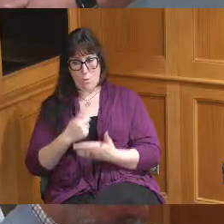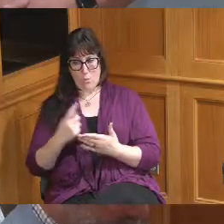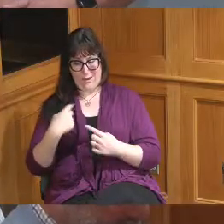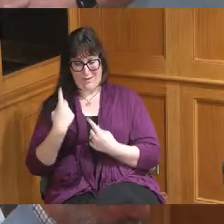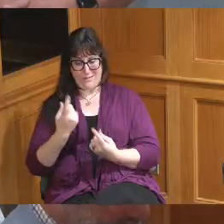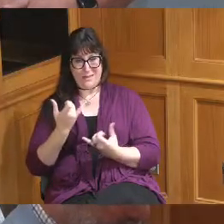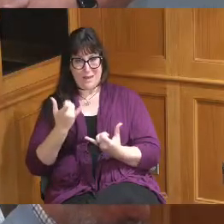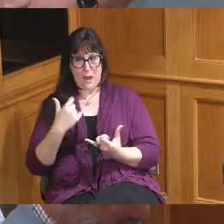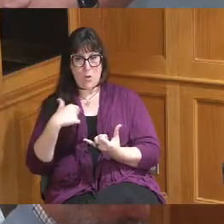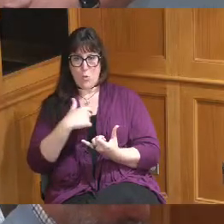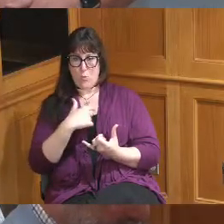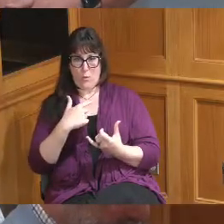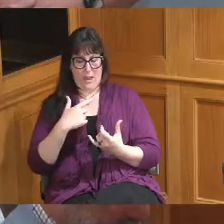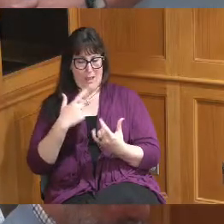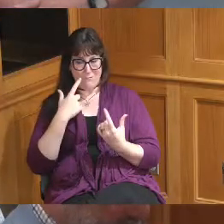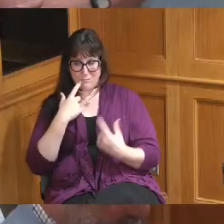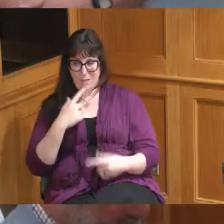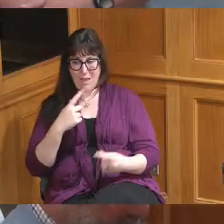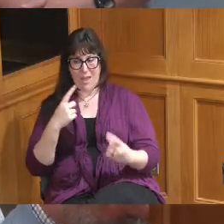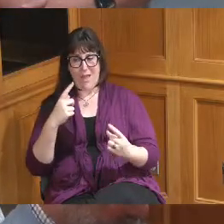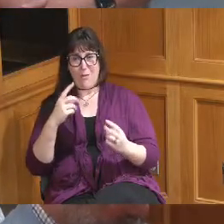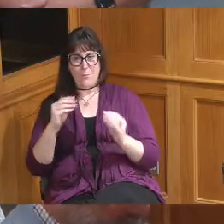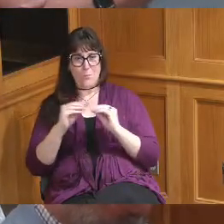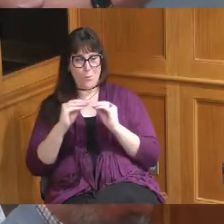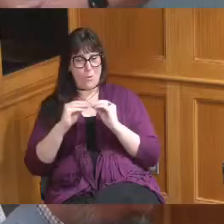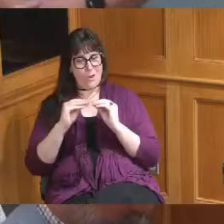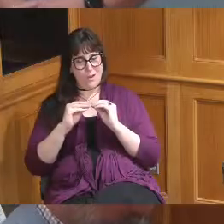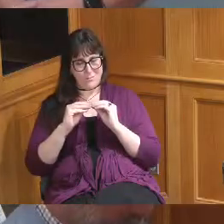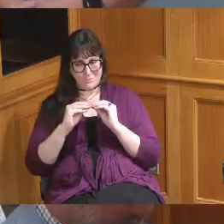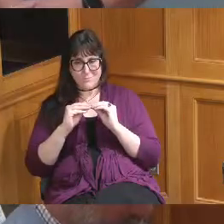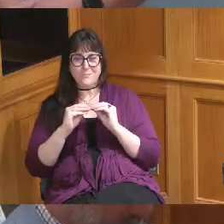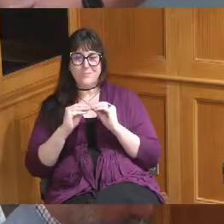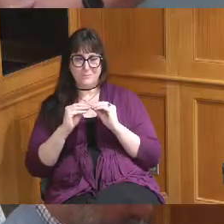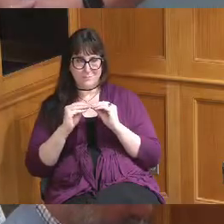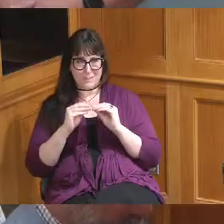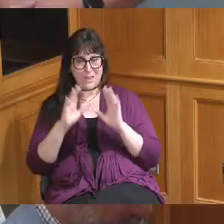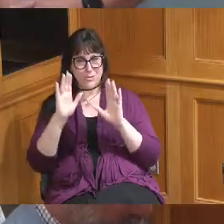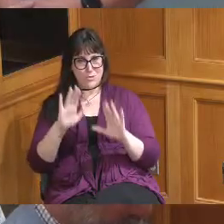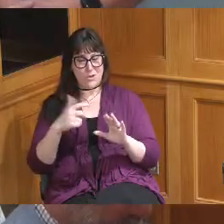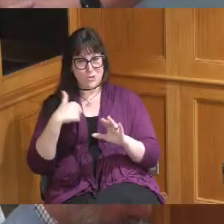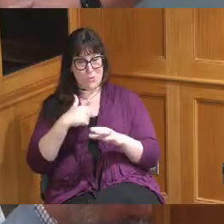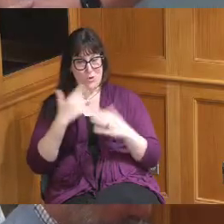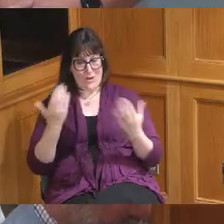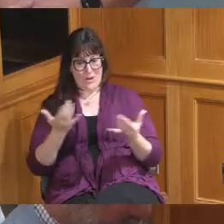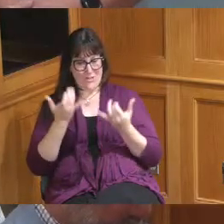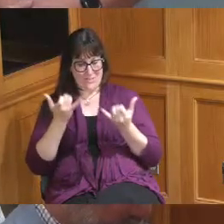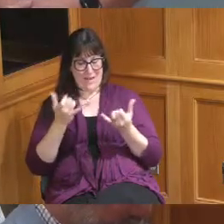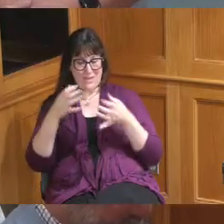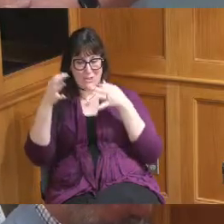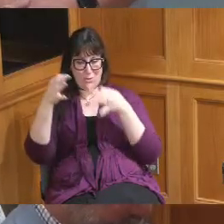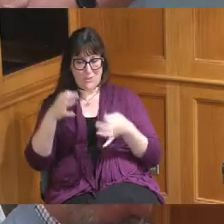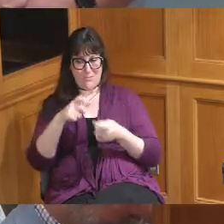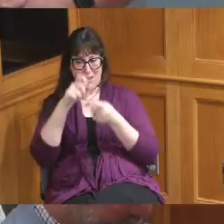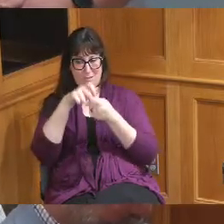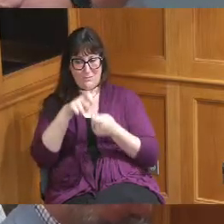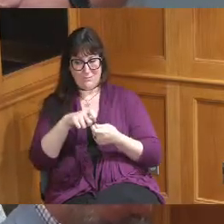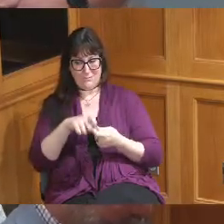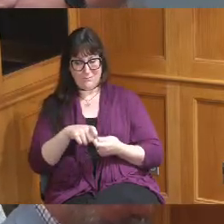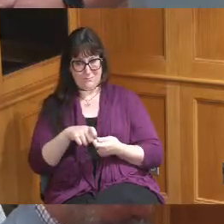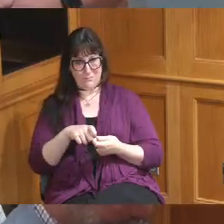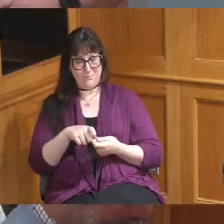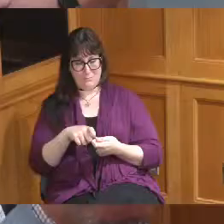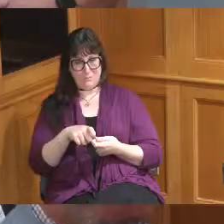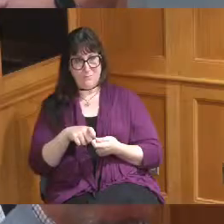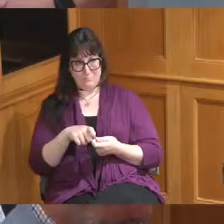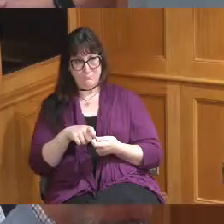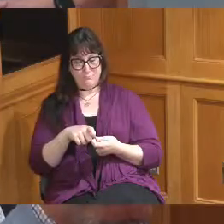made in the last 3 or 4 months. So that's great. We're here in front of you today to explain some of the details